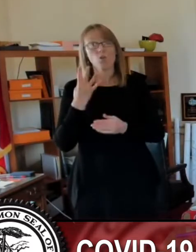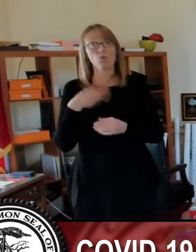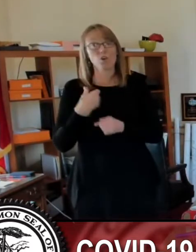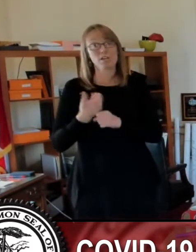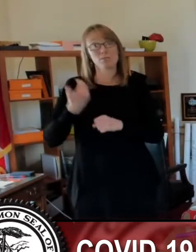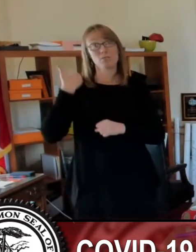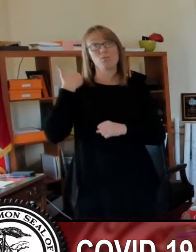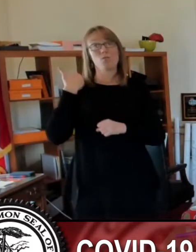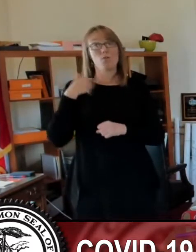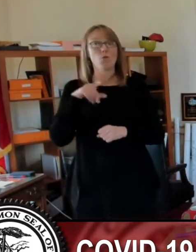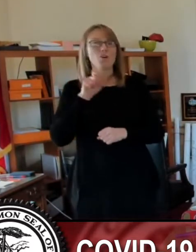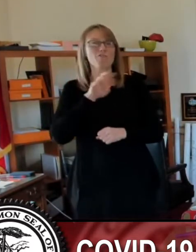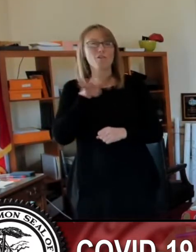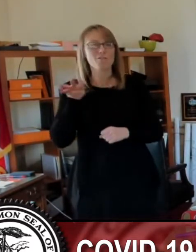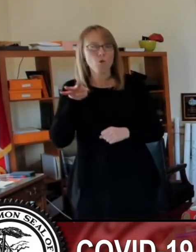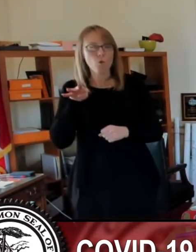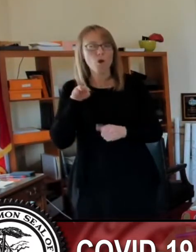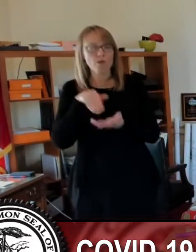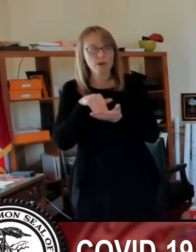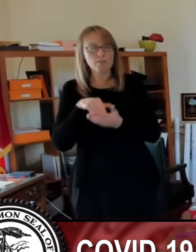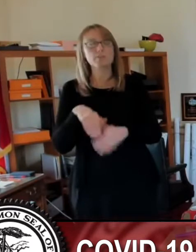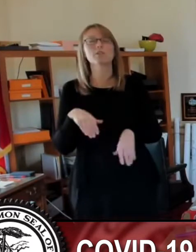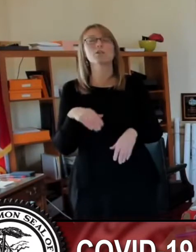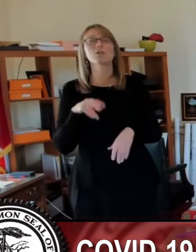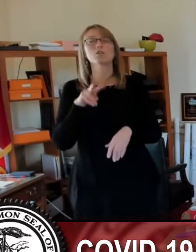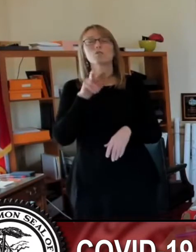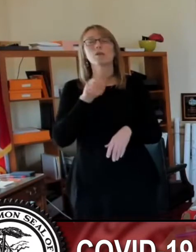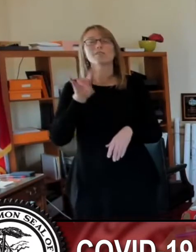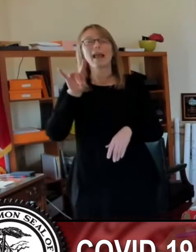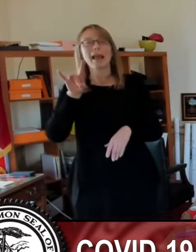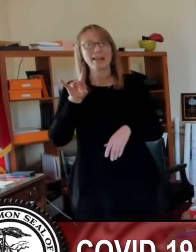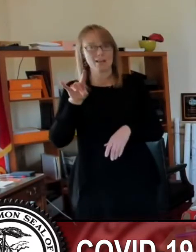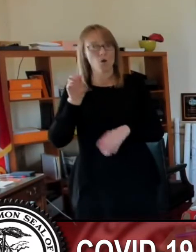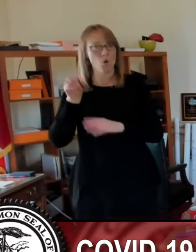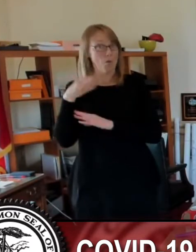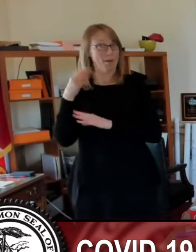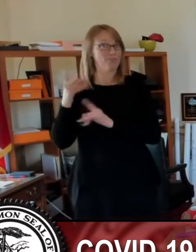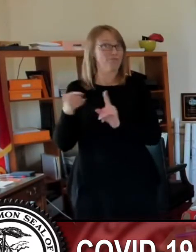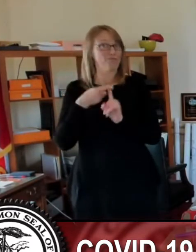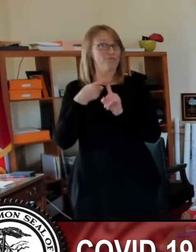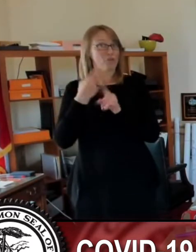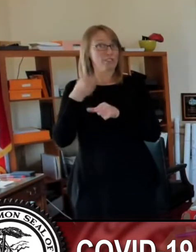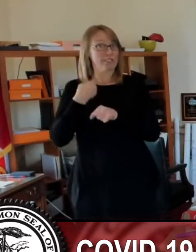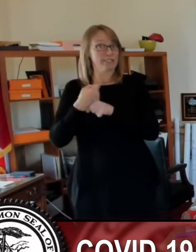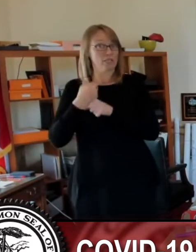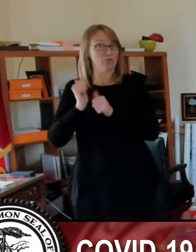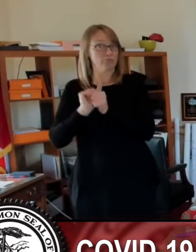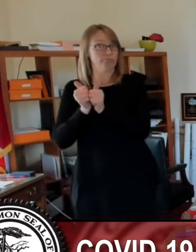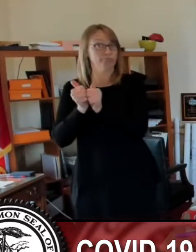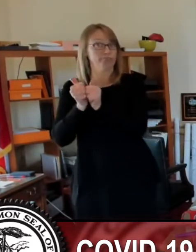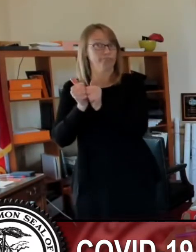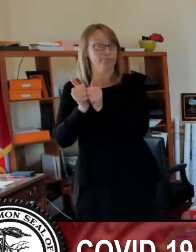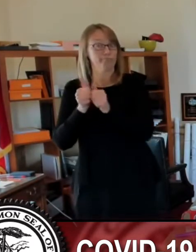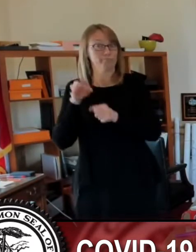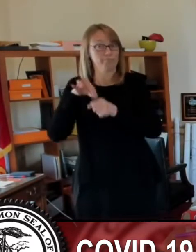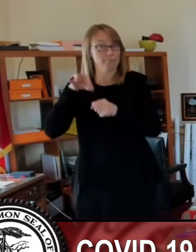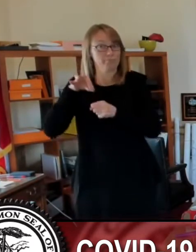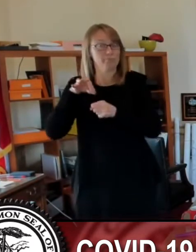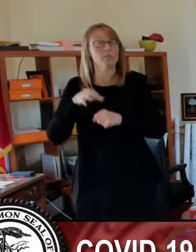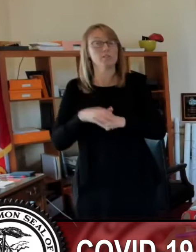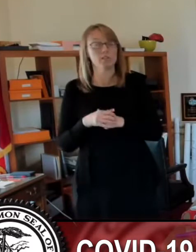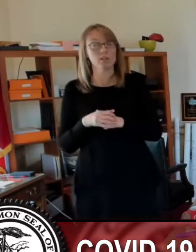it was 144. And in 2008, which was Obama's first election, there was